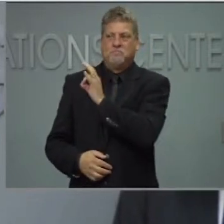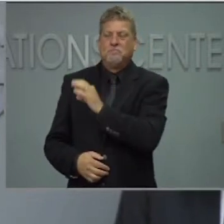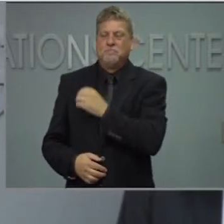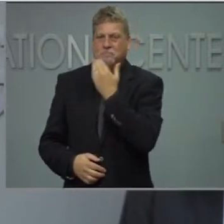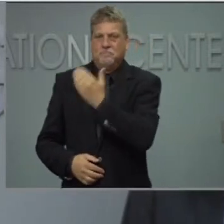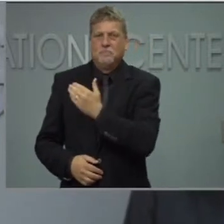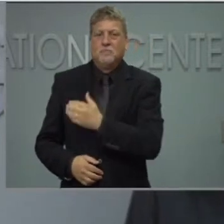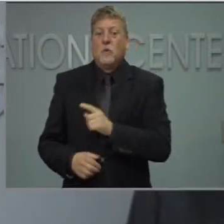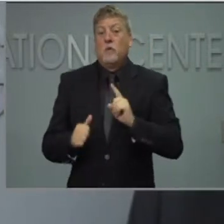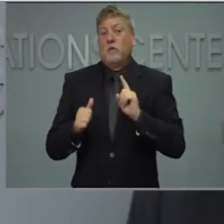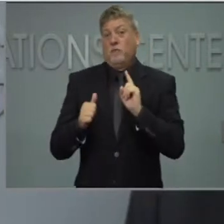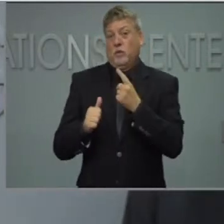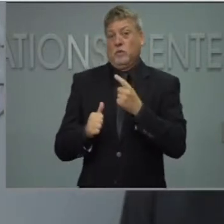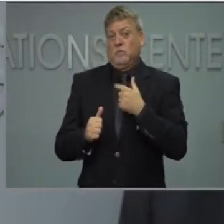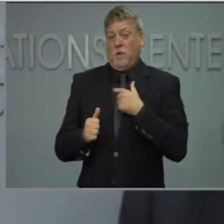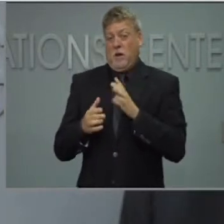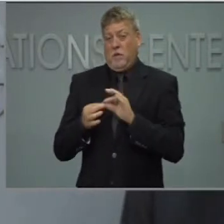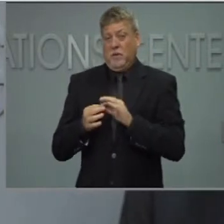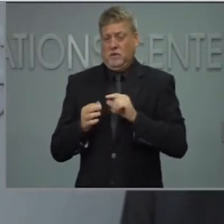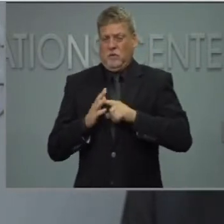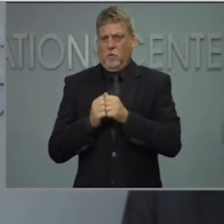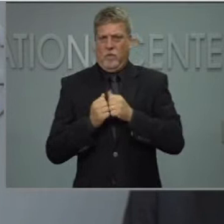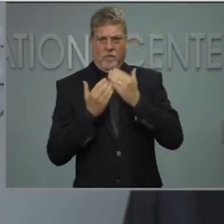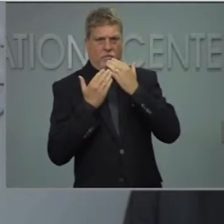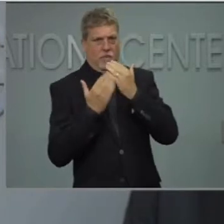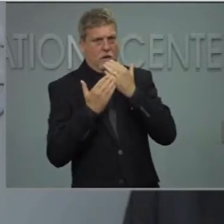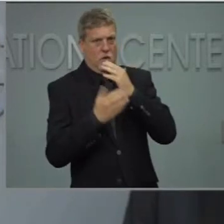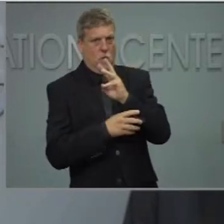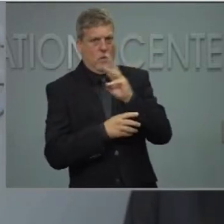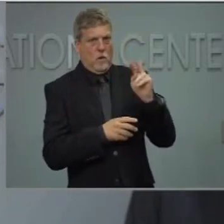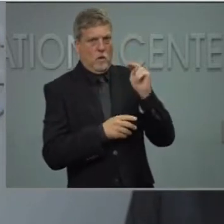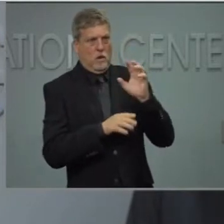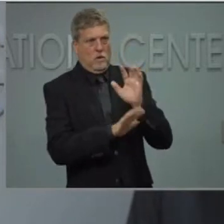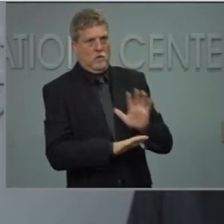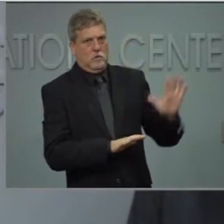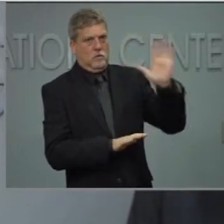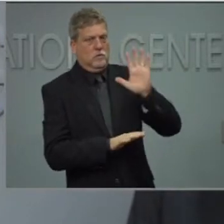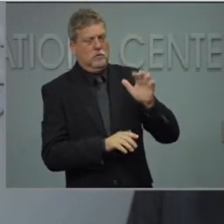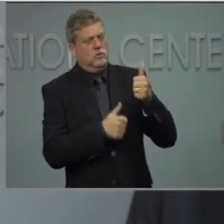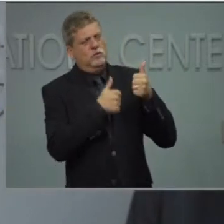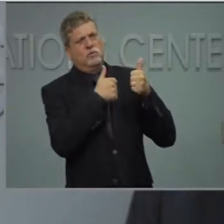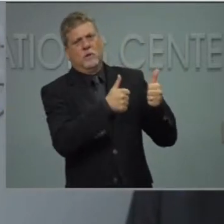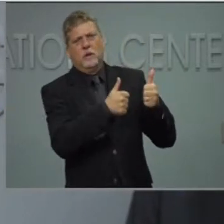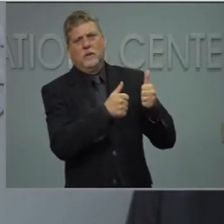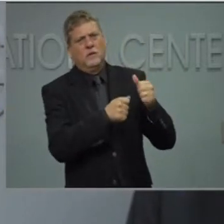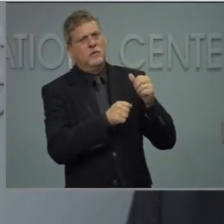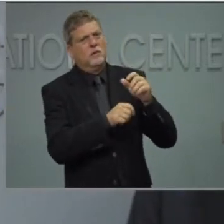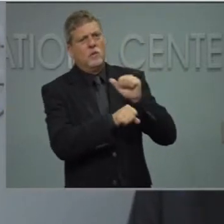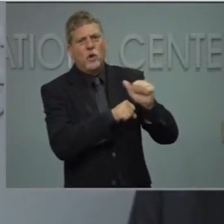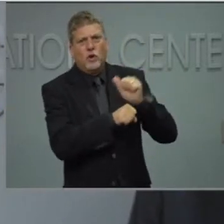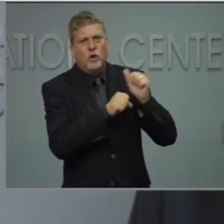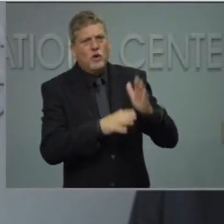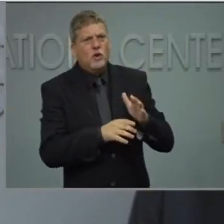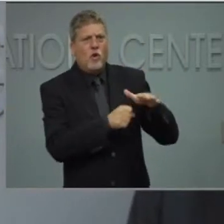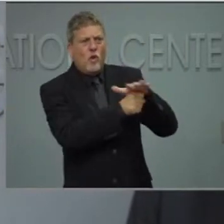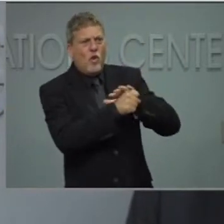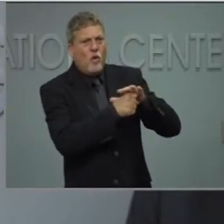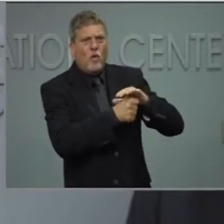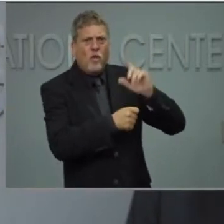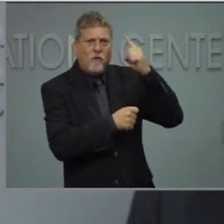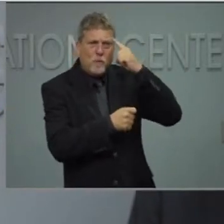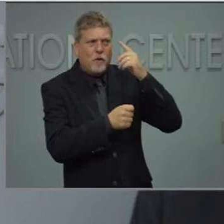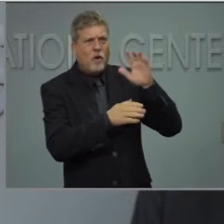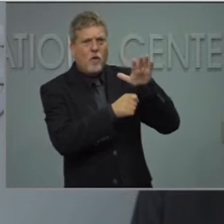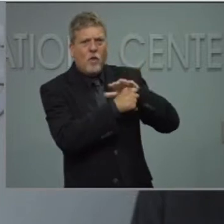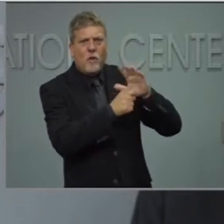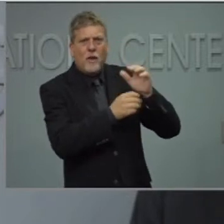local jurisdictions in the western part of North Carolina. We are fortunate to have the partnerships that we have in the State Emergency Response Team, and could not be more